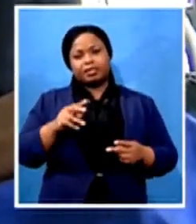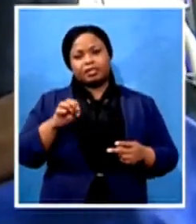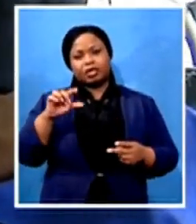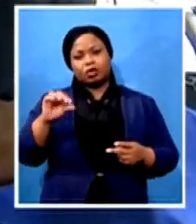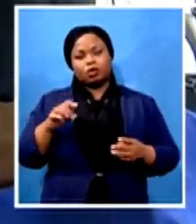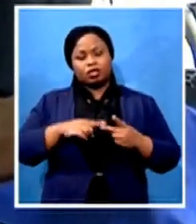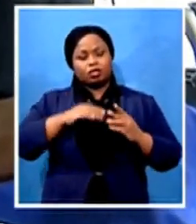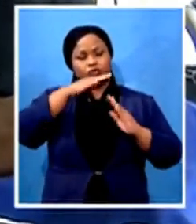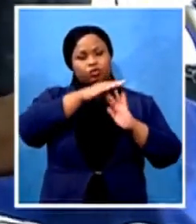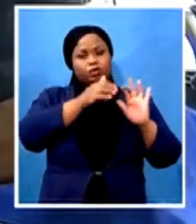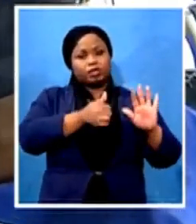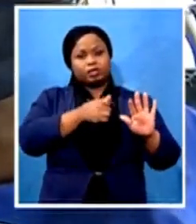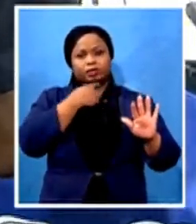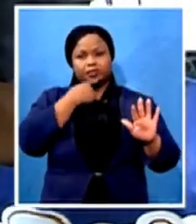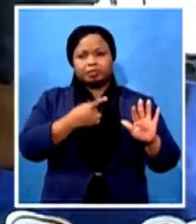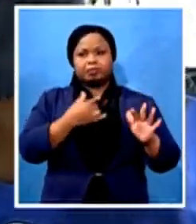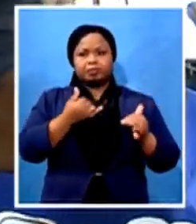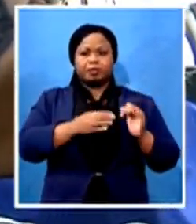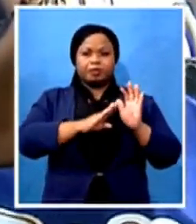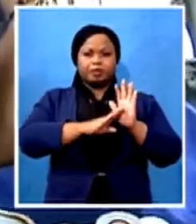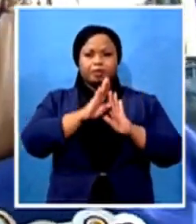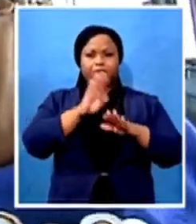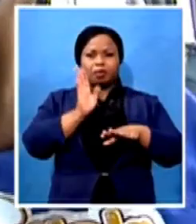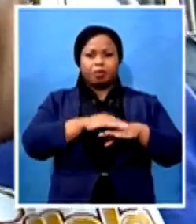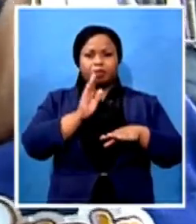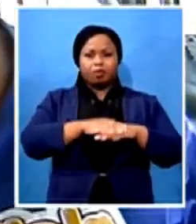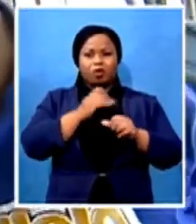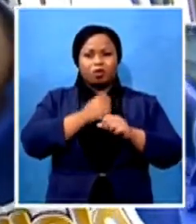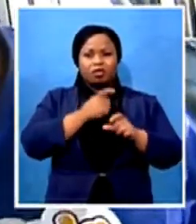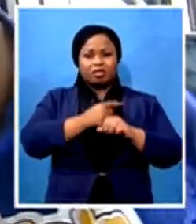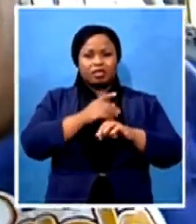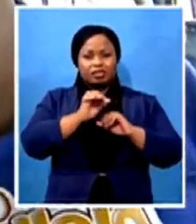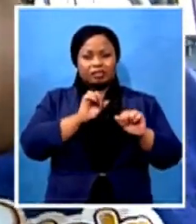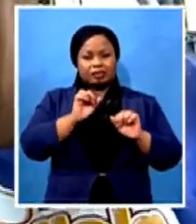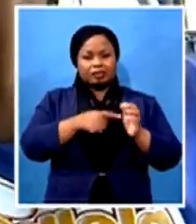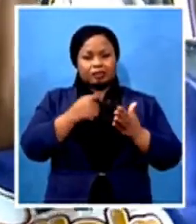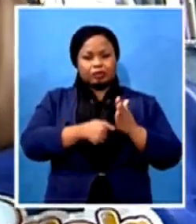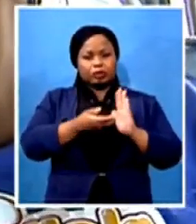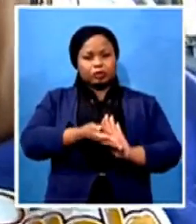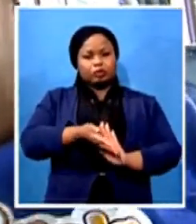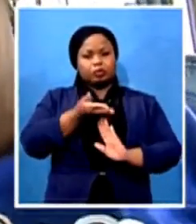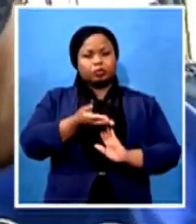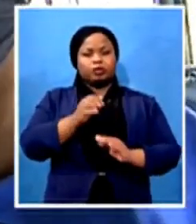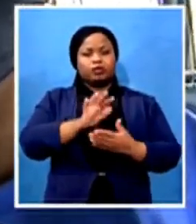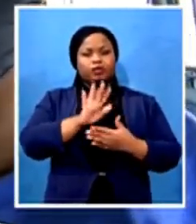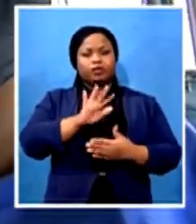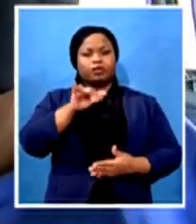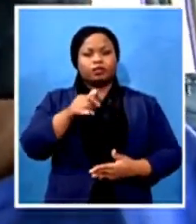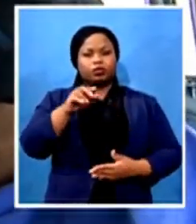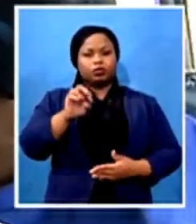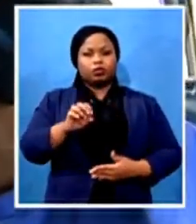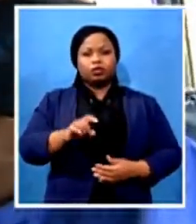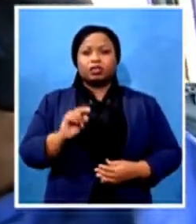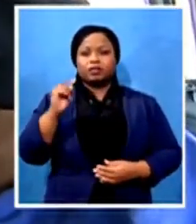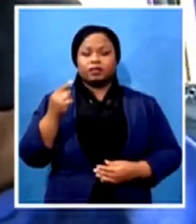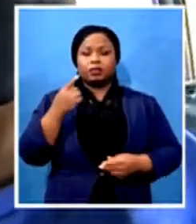hike their prices, the taxi fare, come the 15th of June. And the first ones, of course, were the Alexandra Taxi